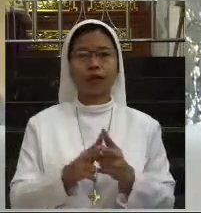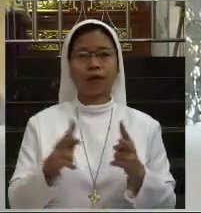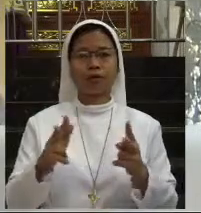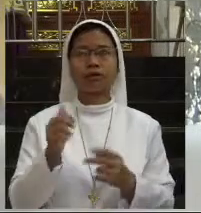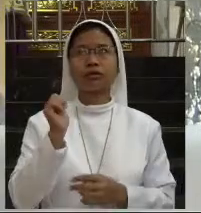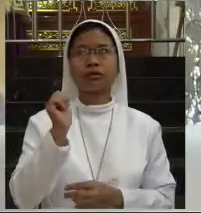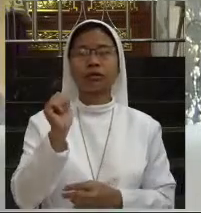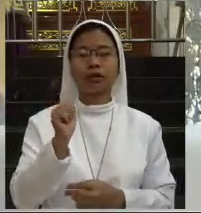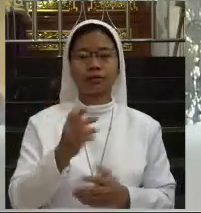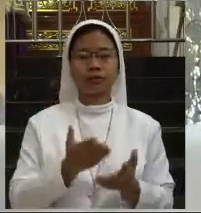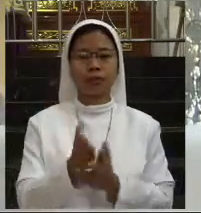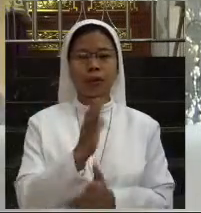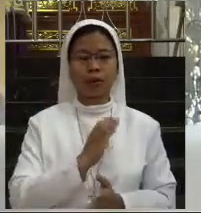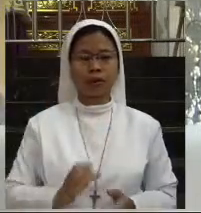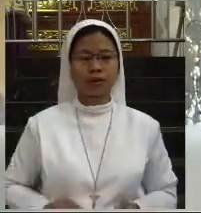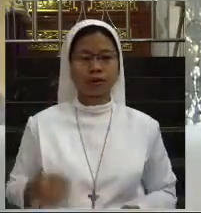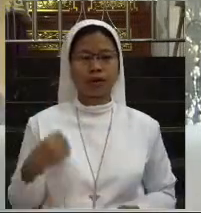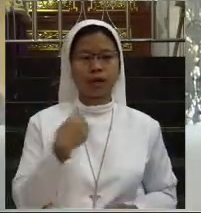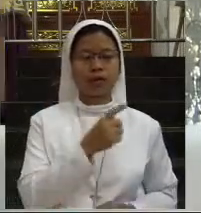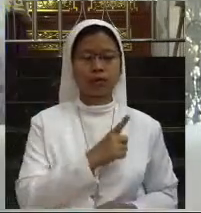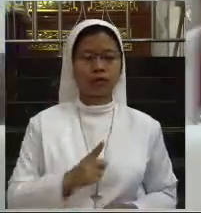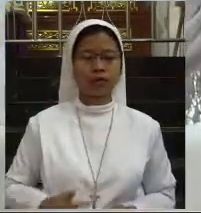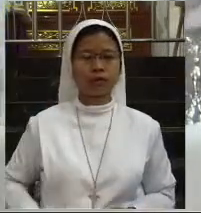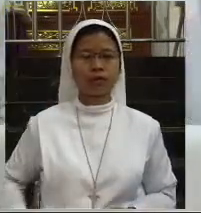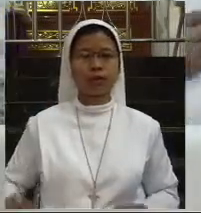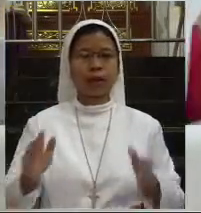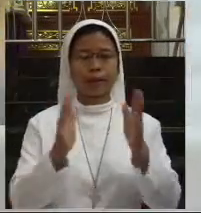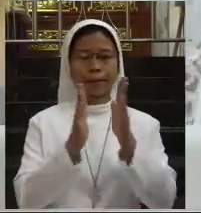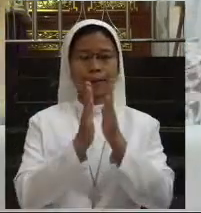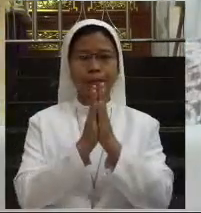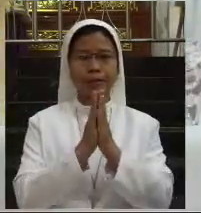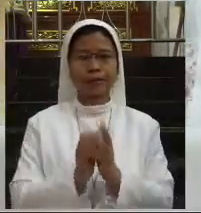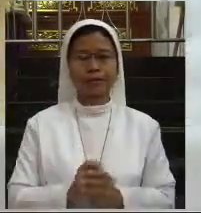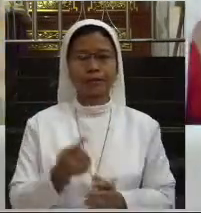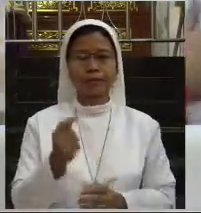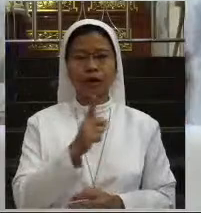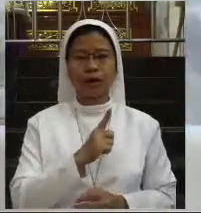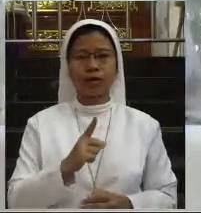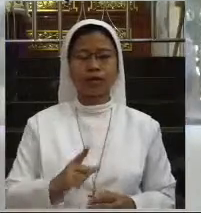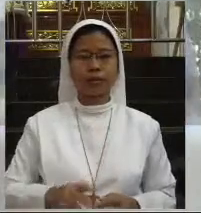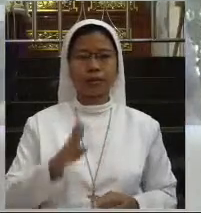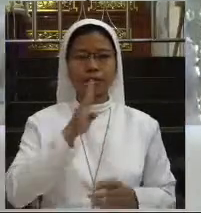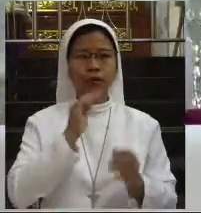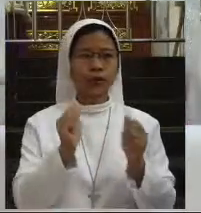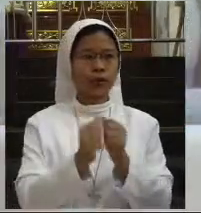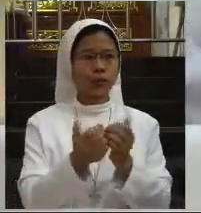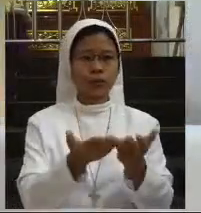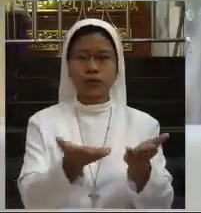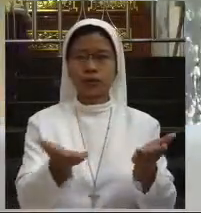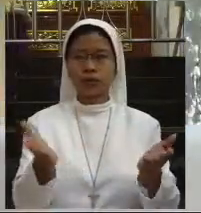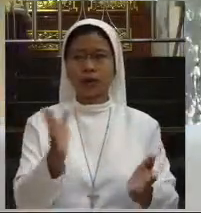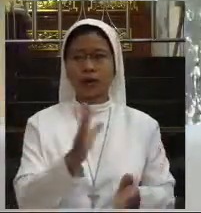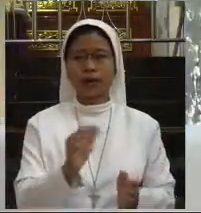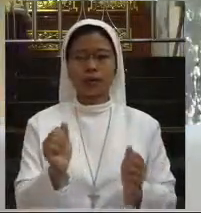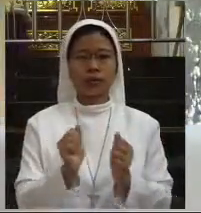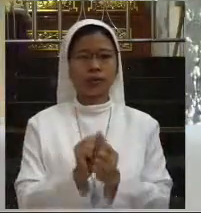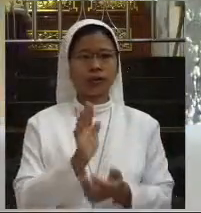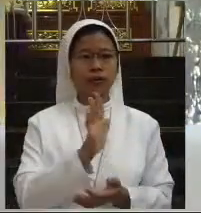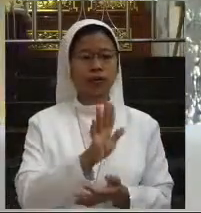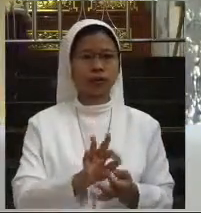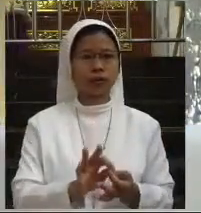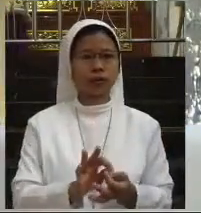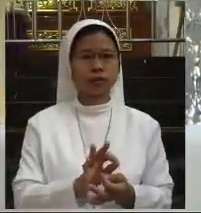self through Christ our Lord. Amen. The Lord be with you. And with